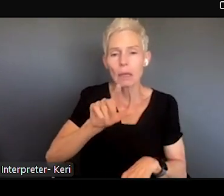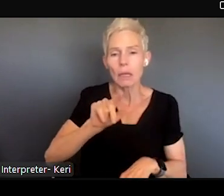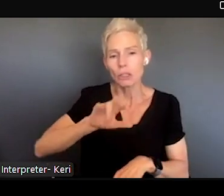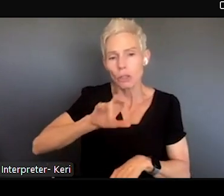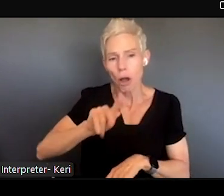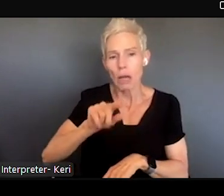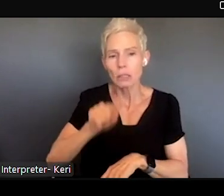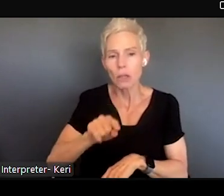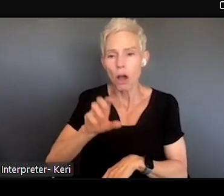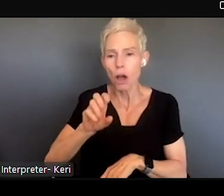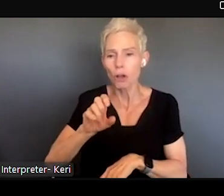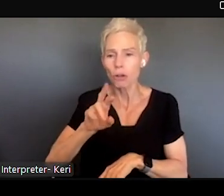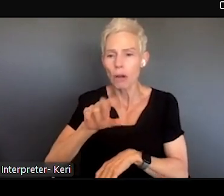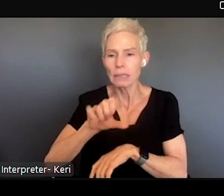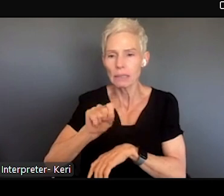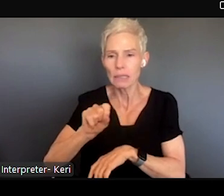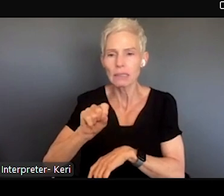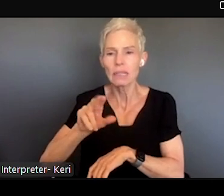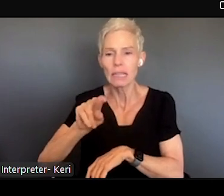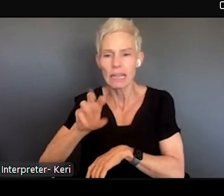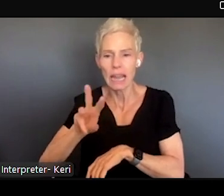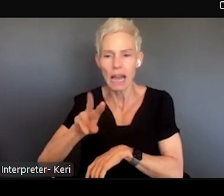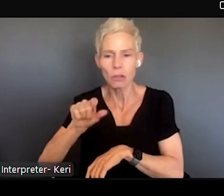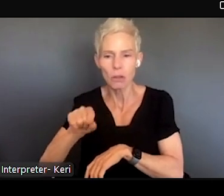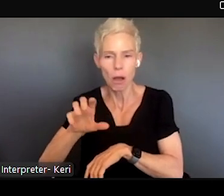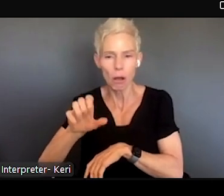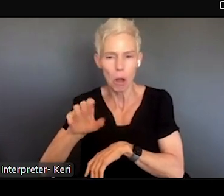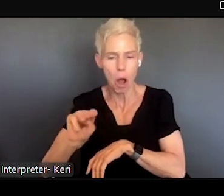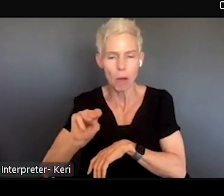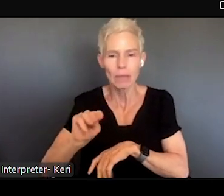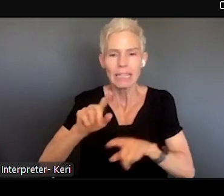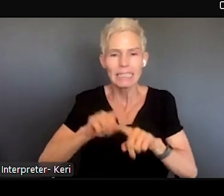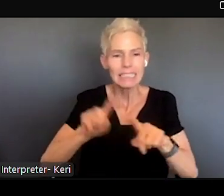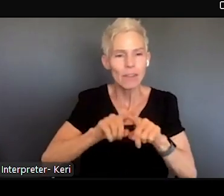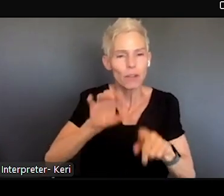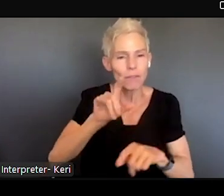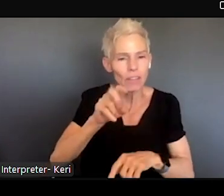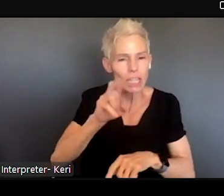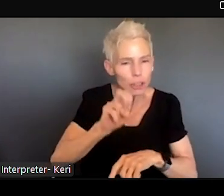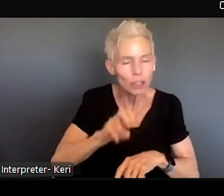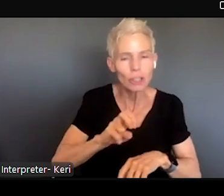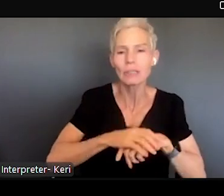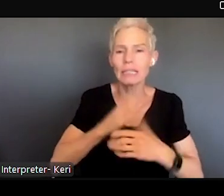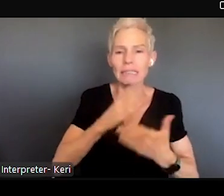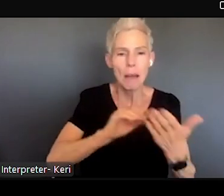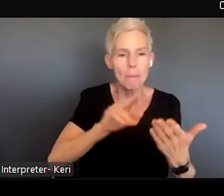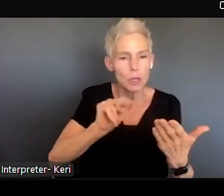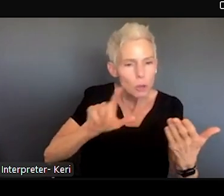talk.crisisnow.com. So there's all kinds of little features in there, some of the newsletter pieces.